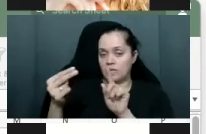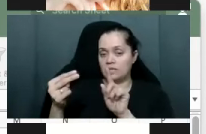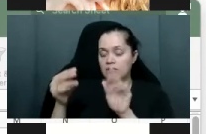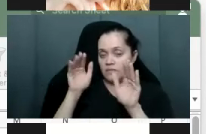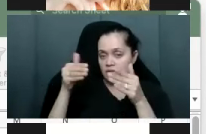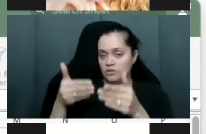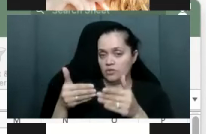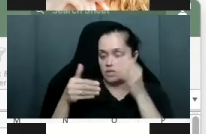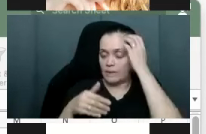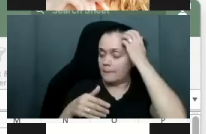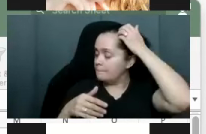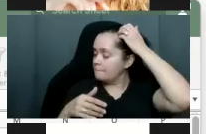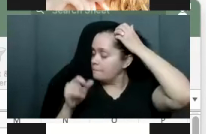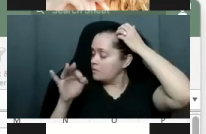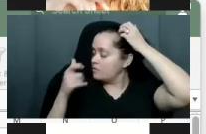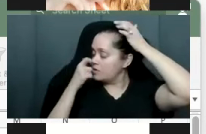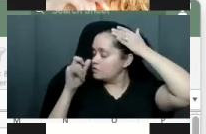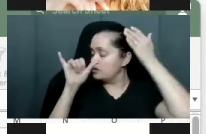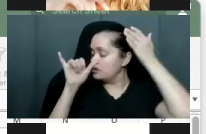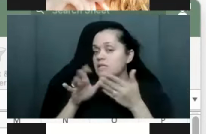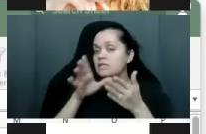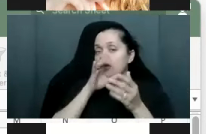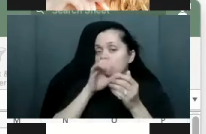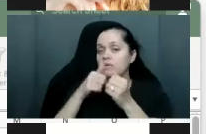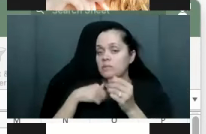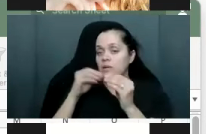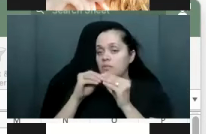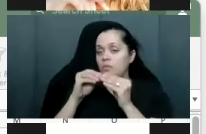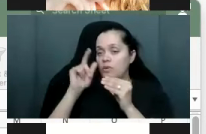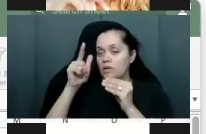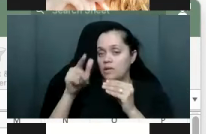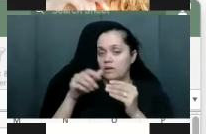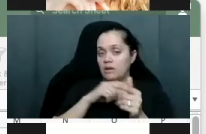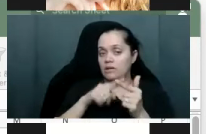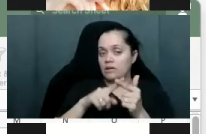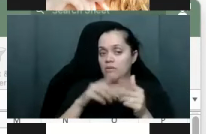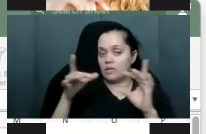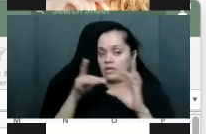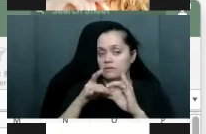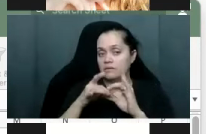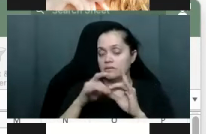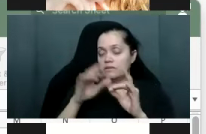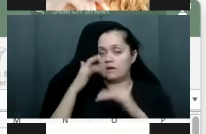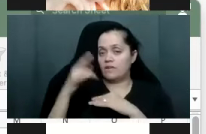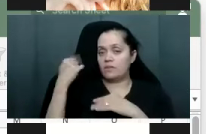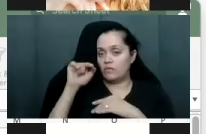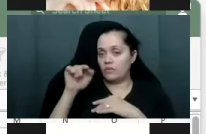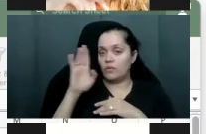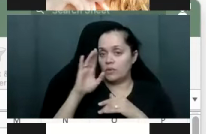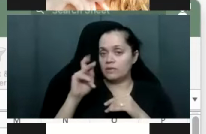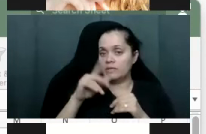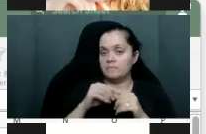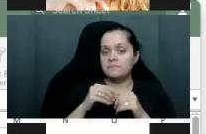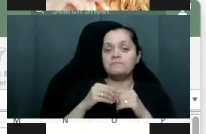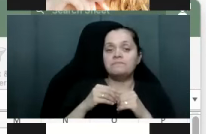concentration. So if you're interested in that, talk to me some more or look at these links available here.